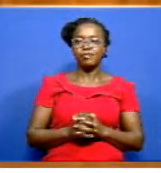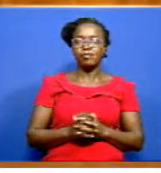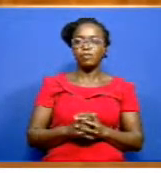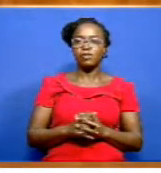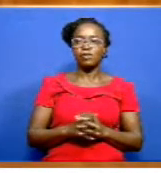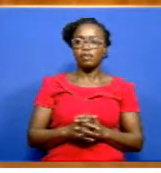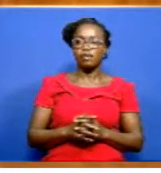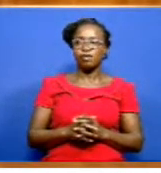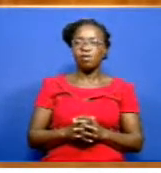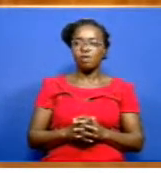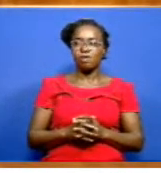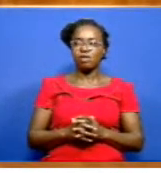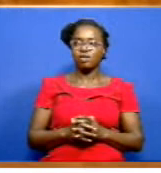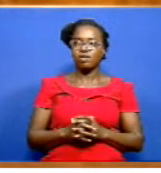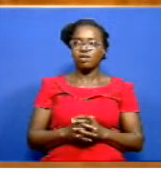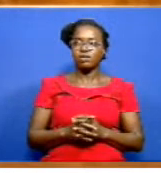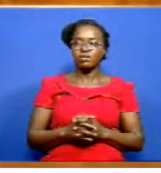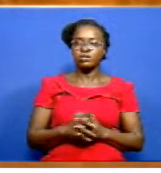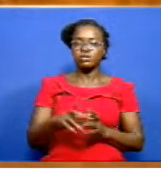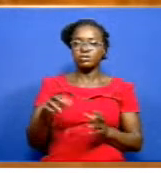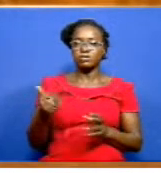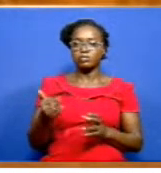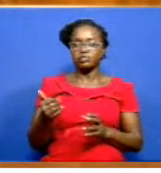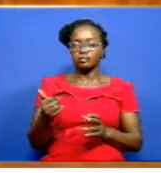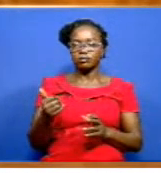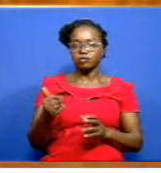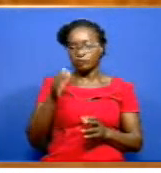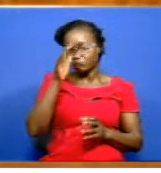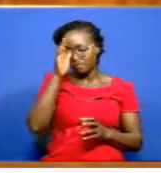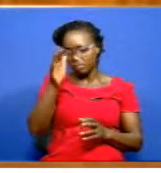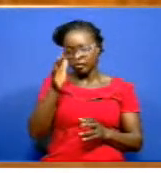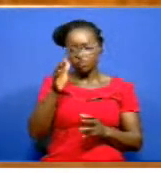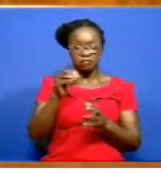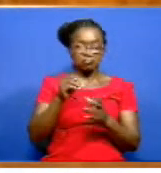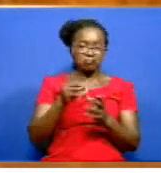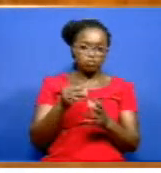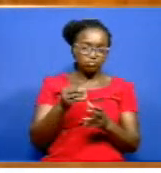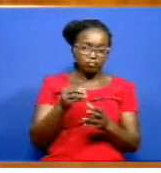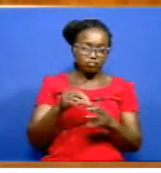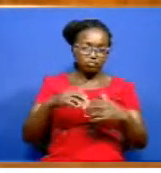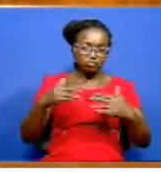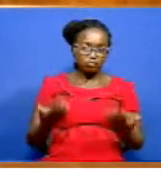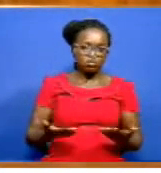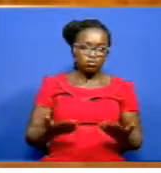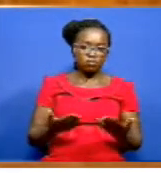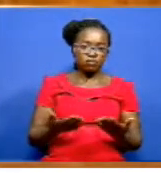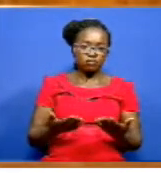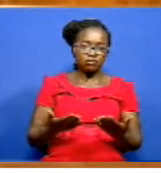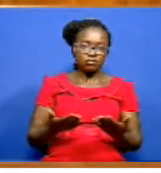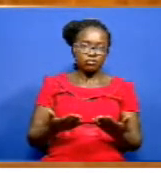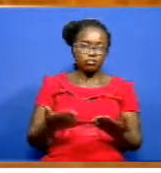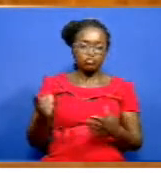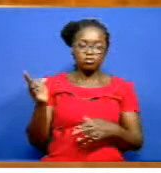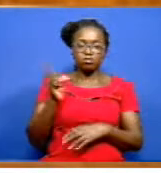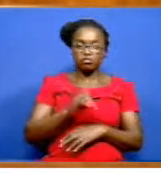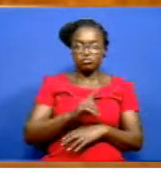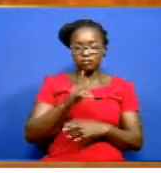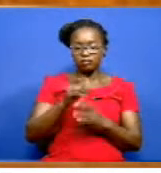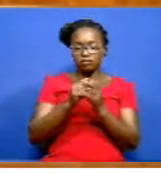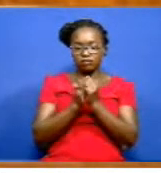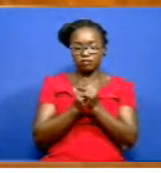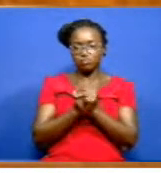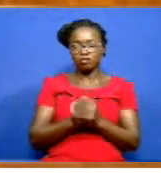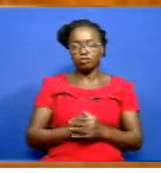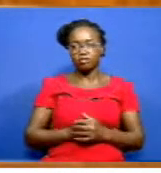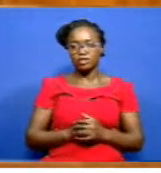Sunday or other days of worship that your own denomination of faith may determine.